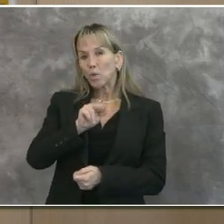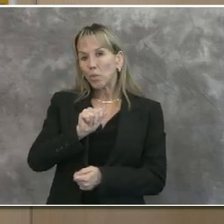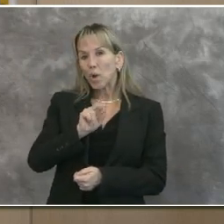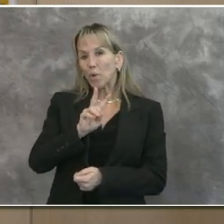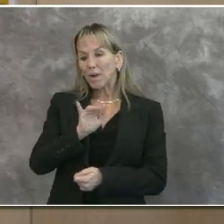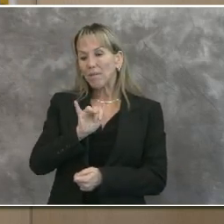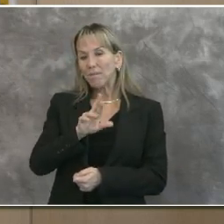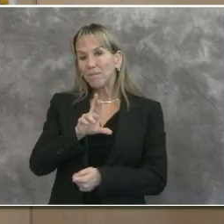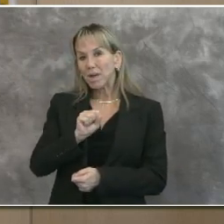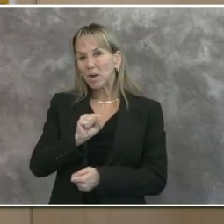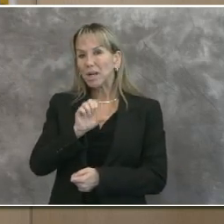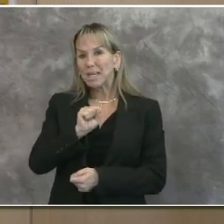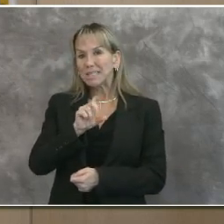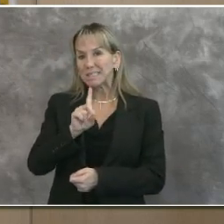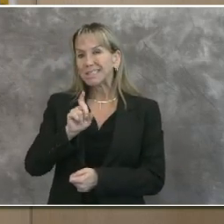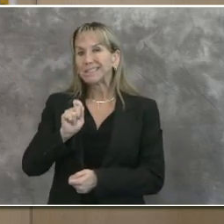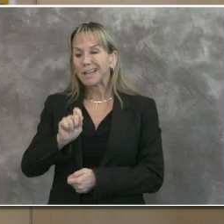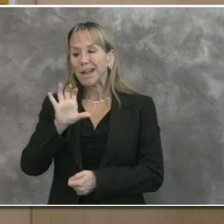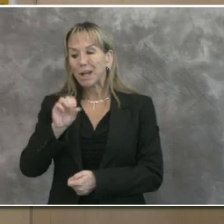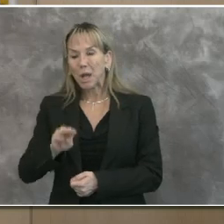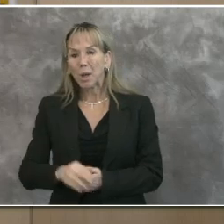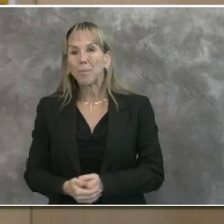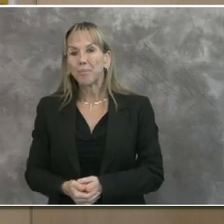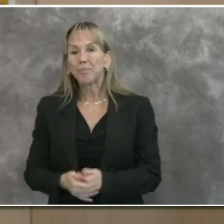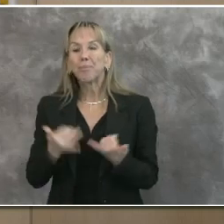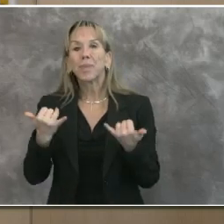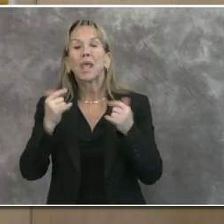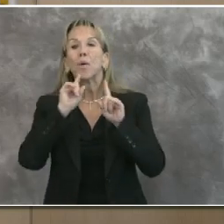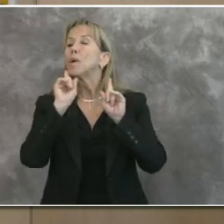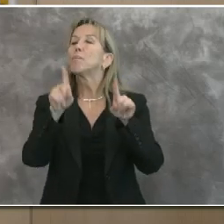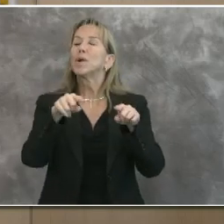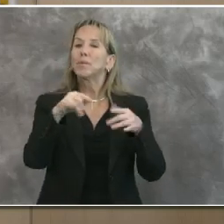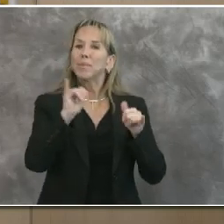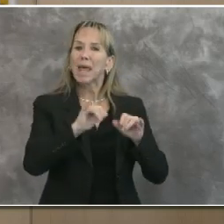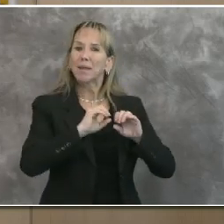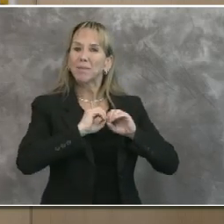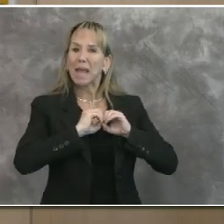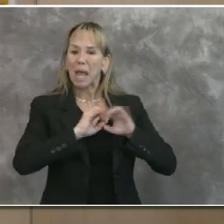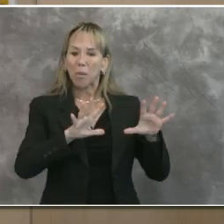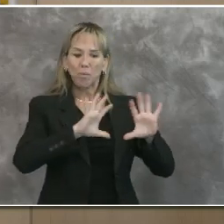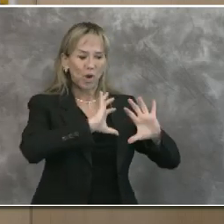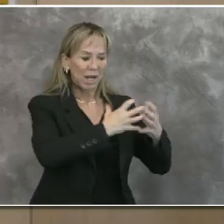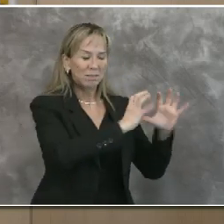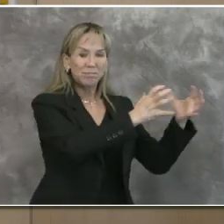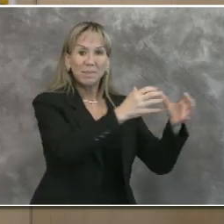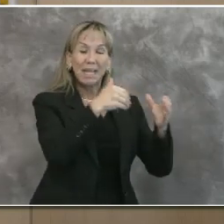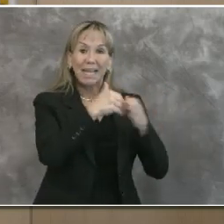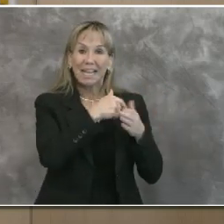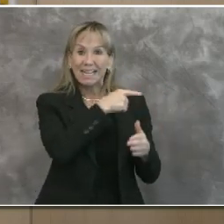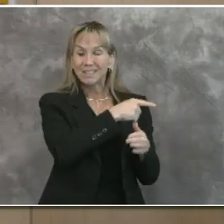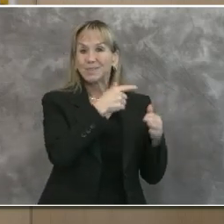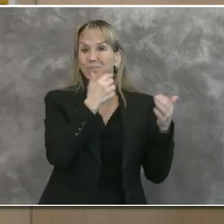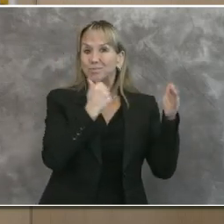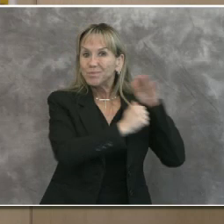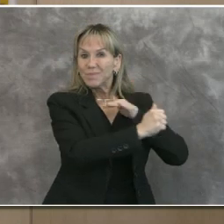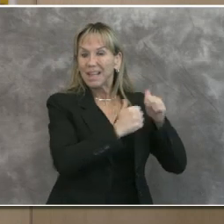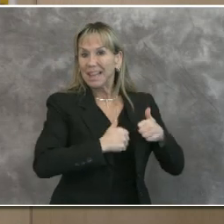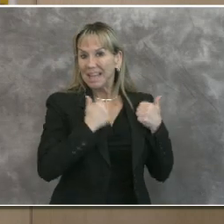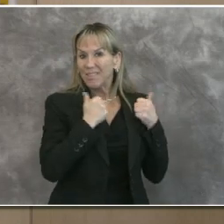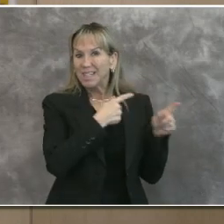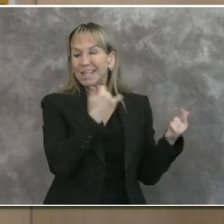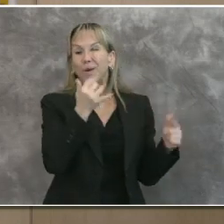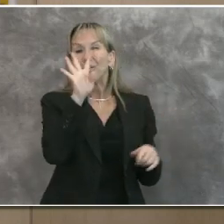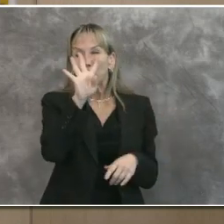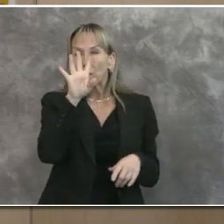www.coronavirus-sd.com. Regarding outbreaks in our congregate and community settings, today we are reporting a cumulative total of